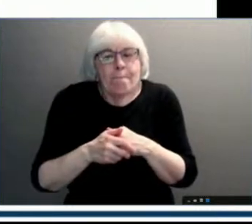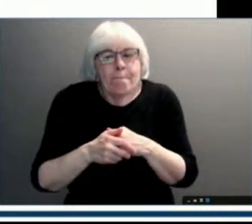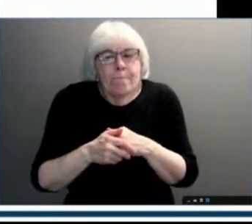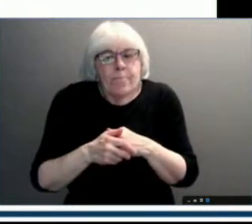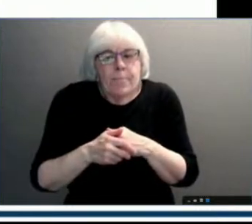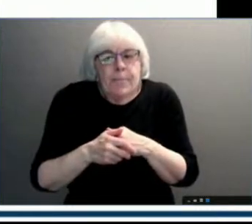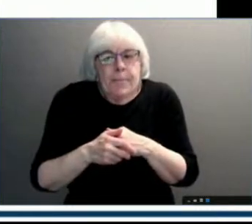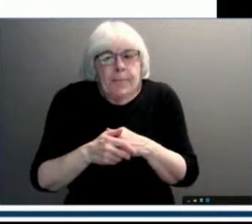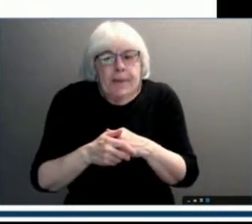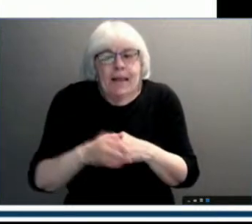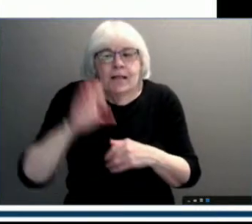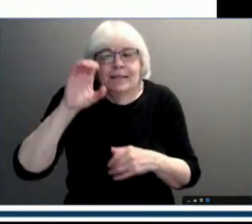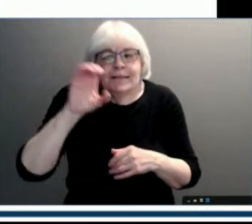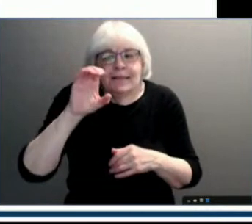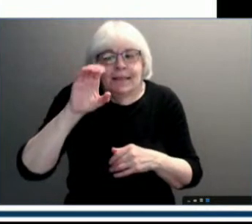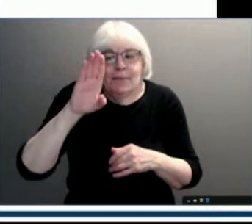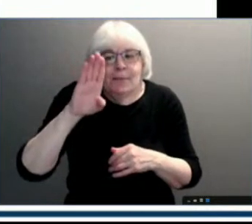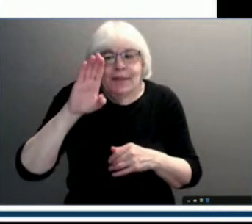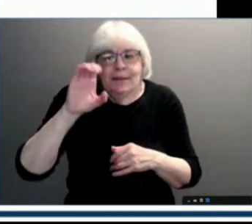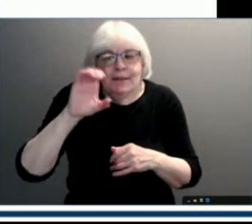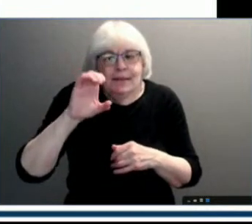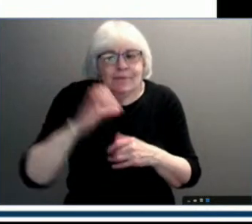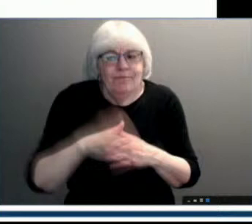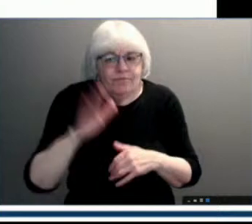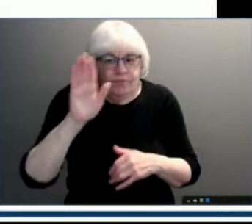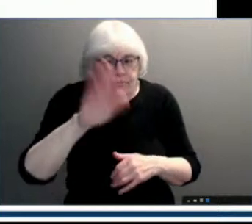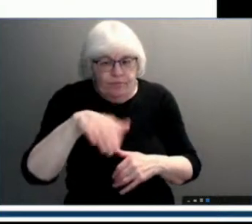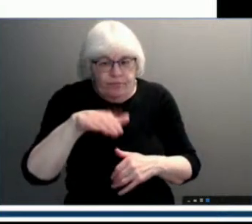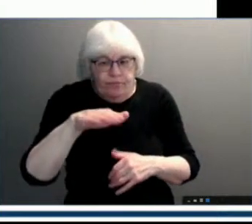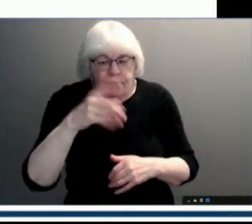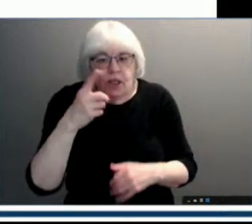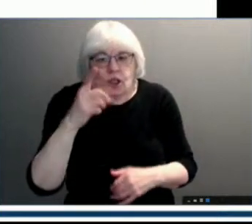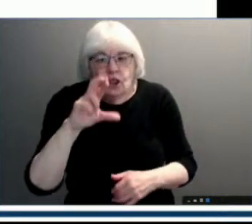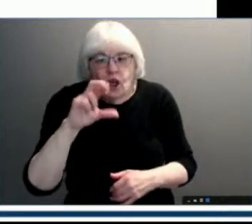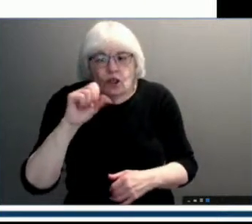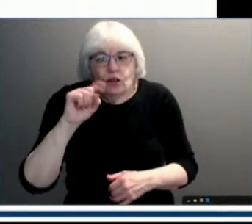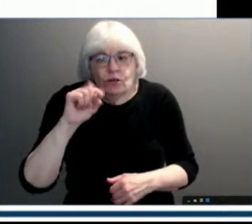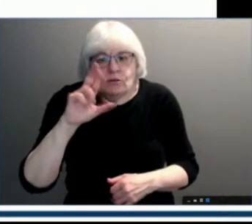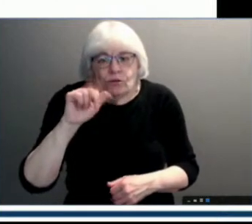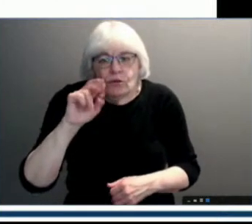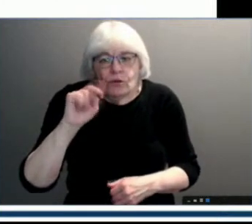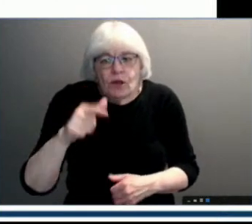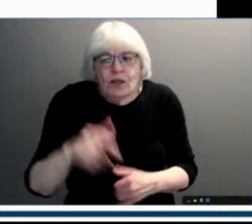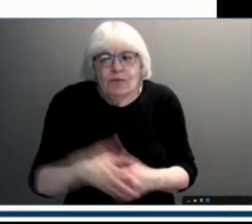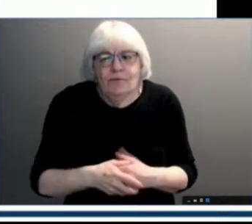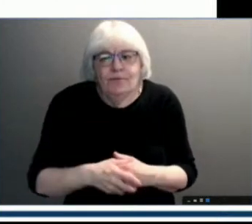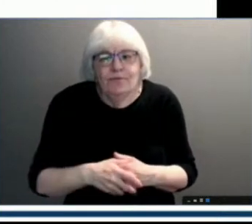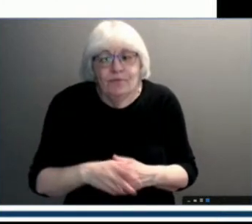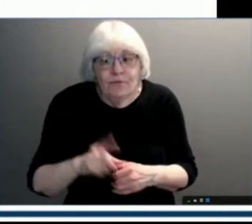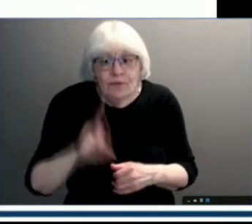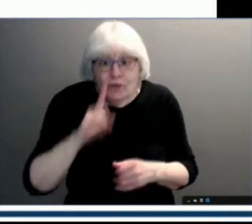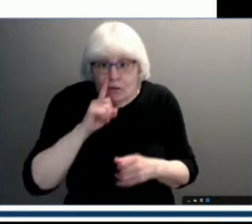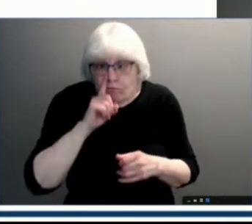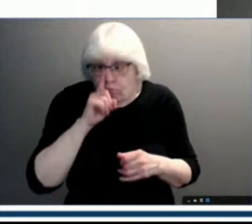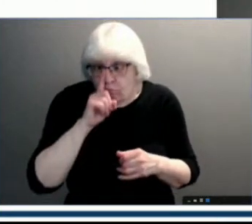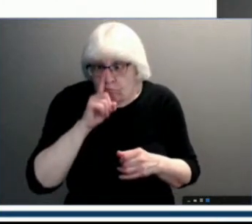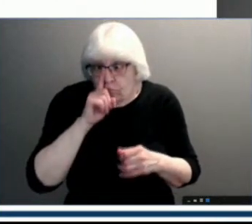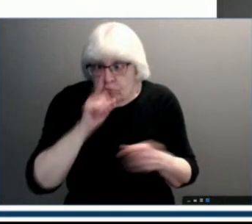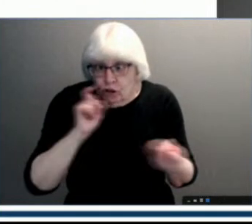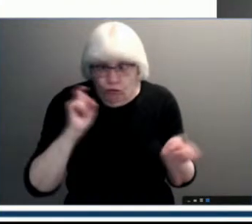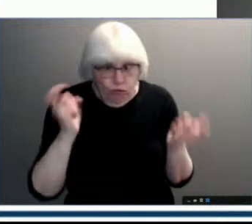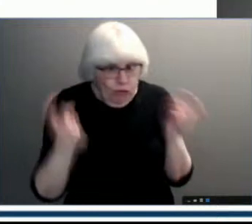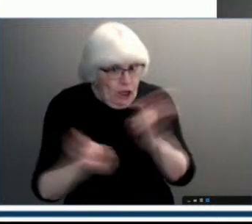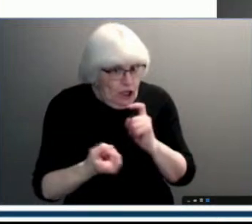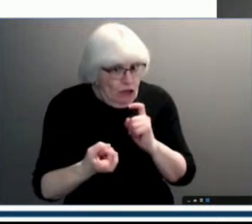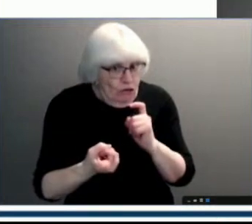Dr. Strang, given the change in the approach to testing in Nova Scotia, what is the metric, or what are the metrics that you're looking